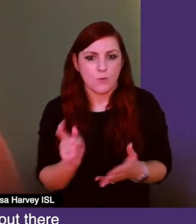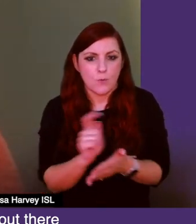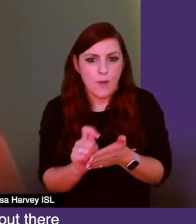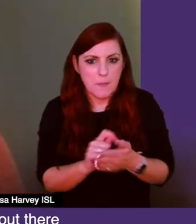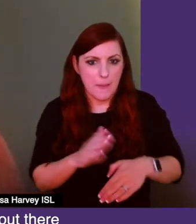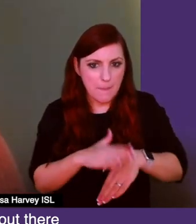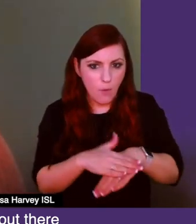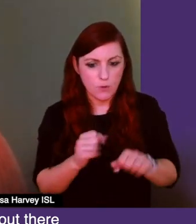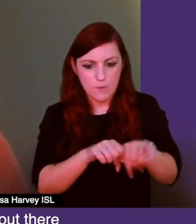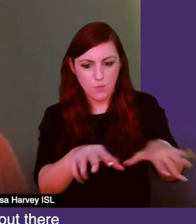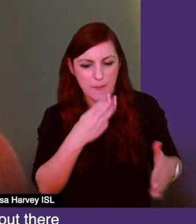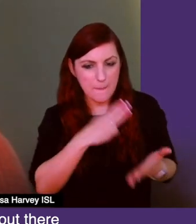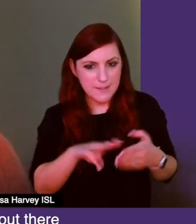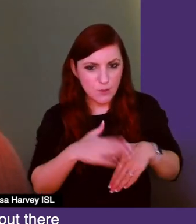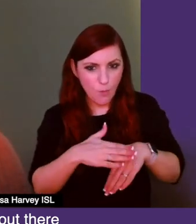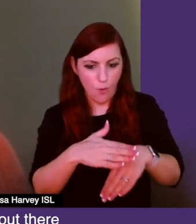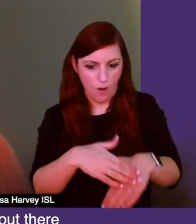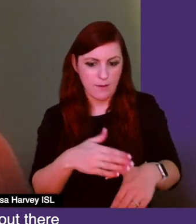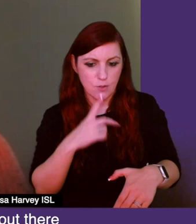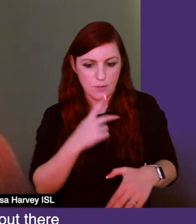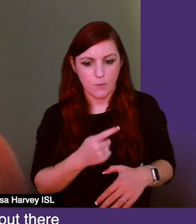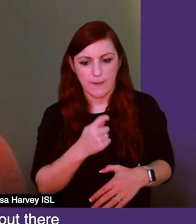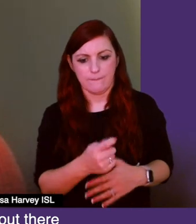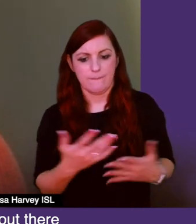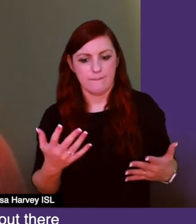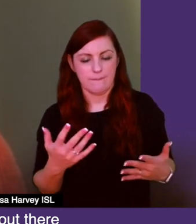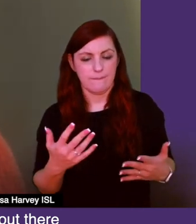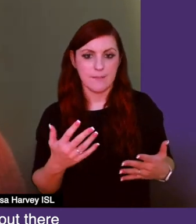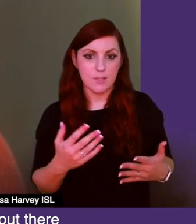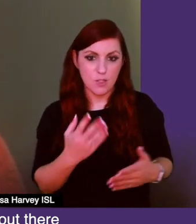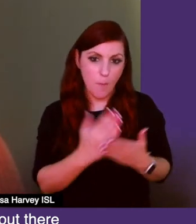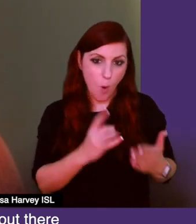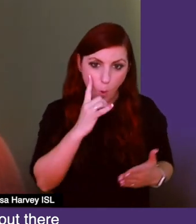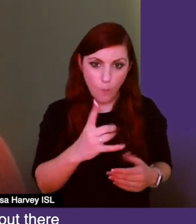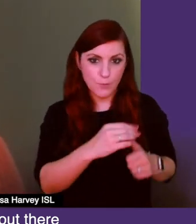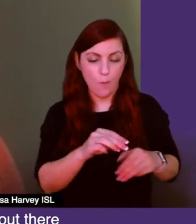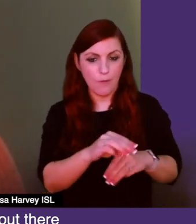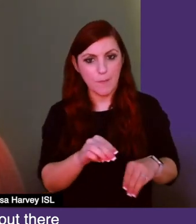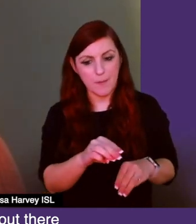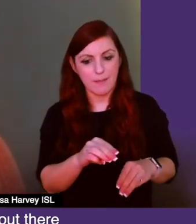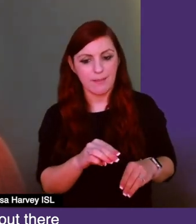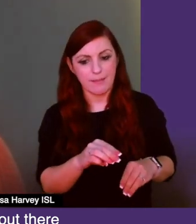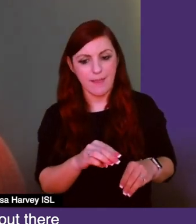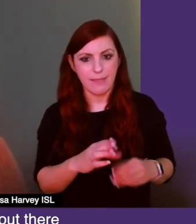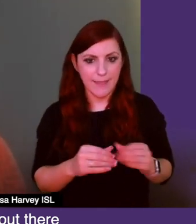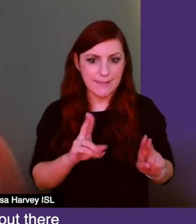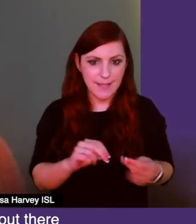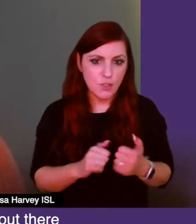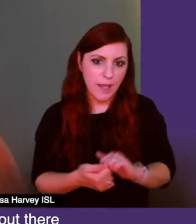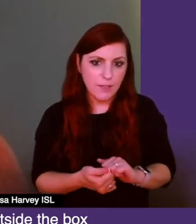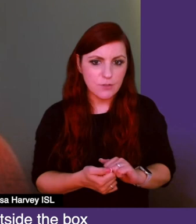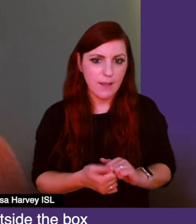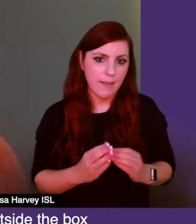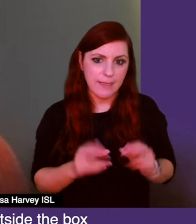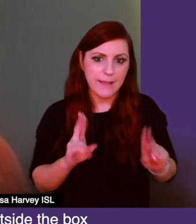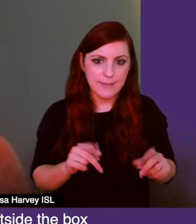about it more, to get the message out there, and just to really give, I suppose, hope to other people that things, you know, things can